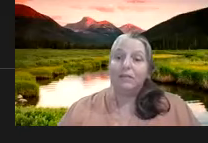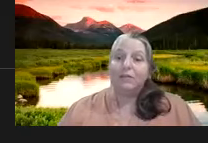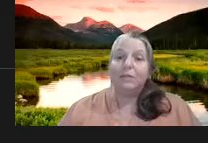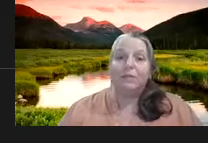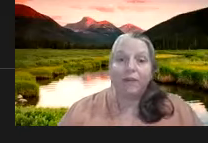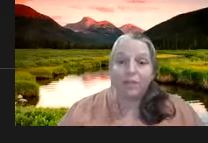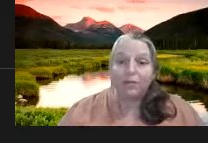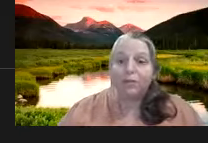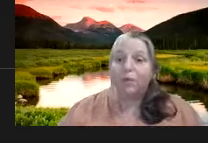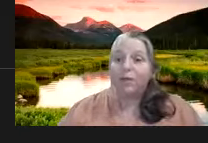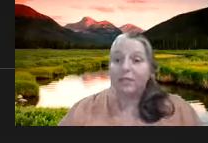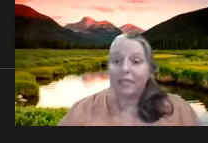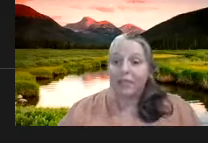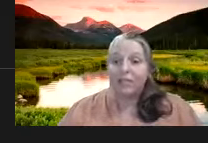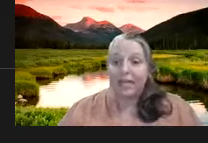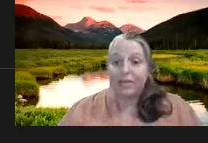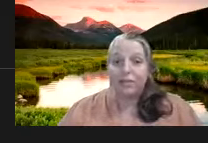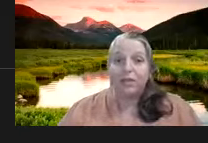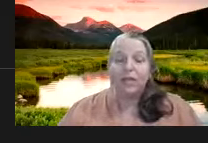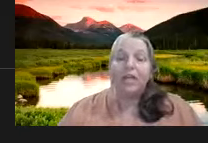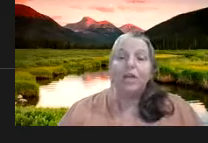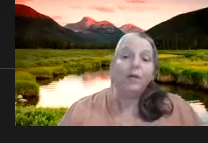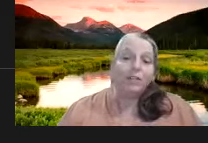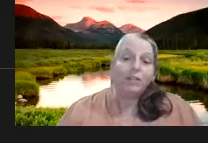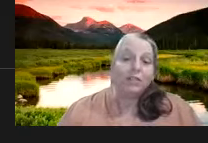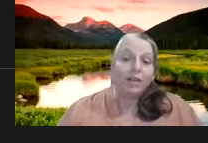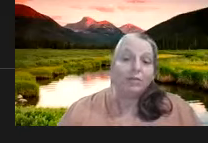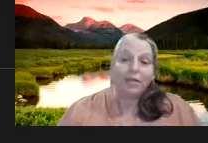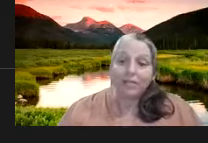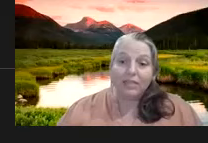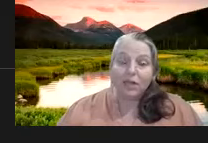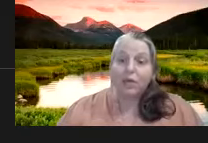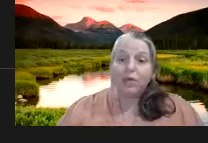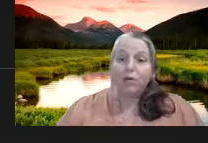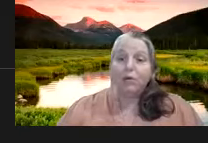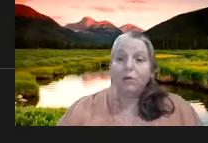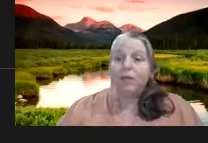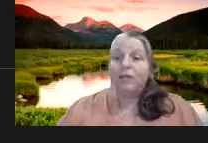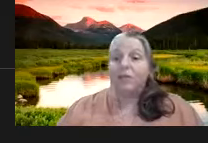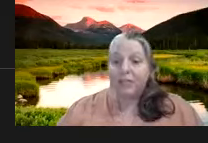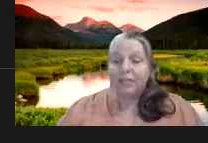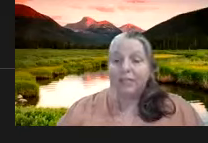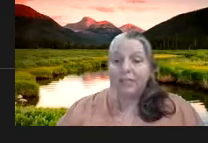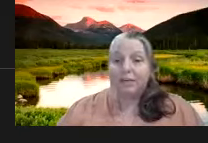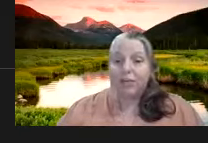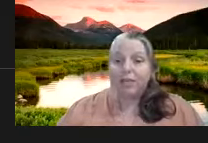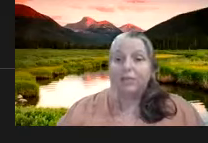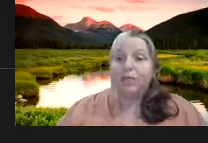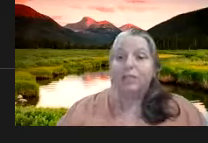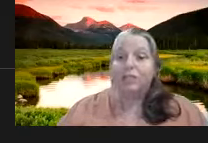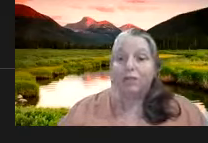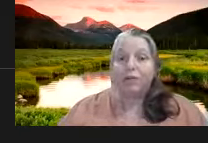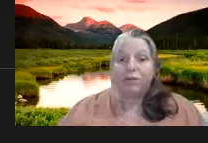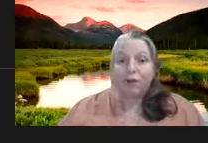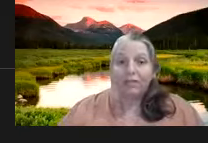different disability professionals or organizations answer. We also just had residents who were interested in this subject and